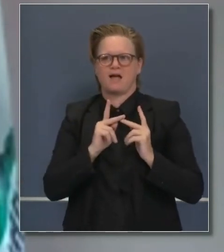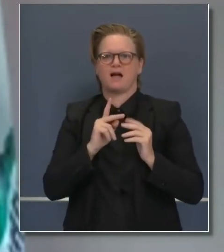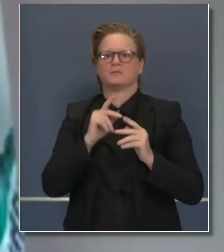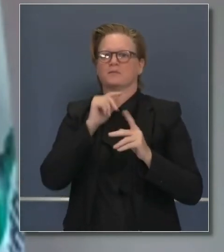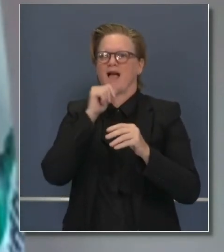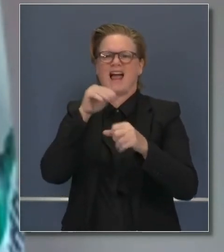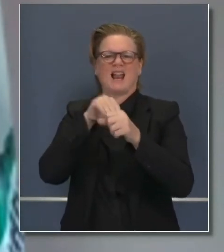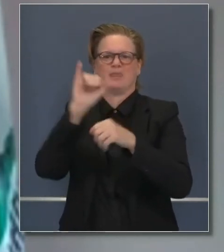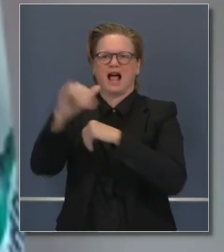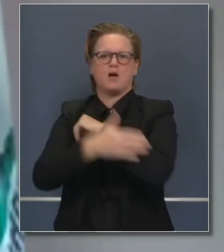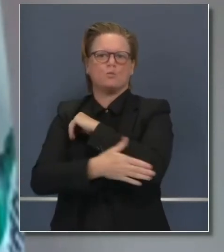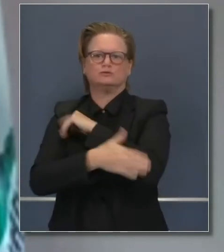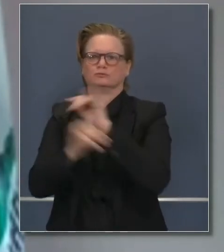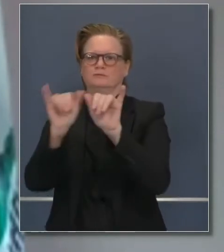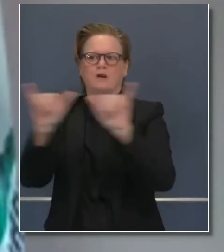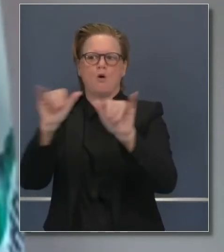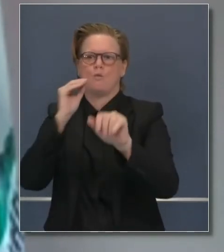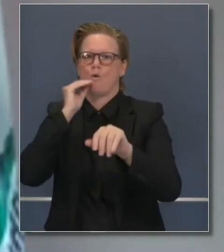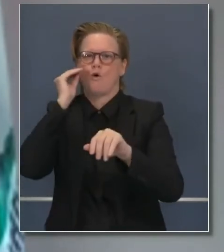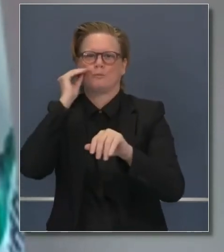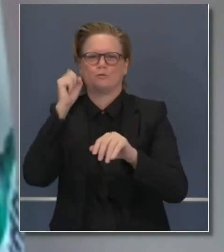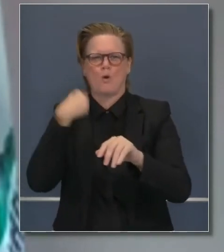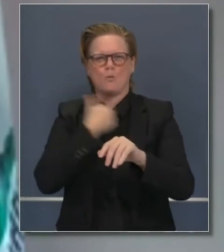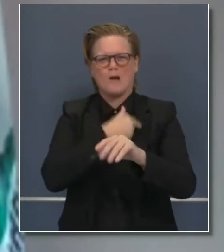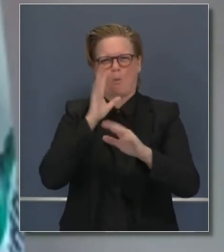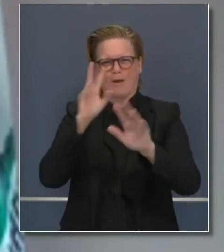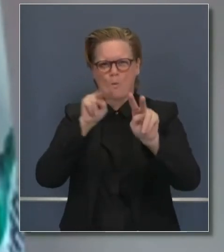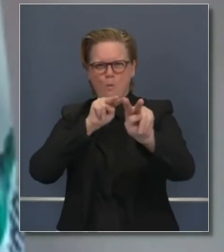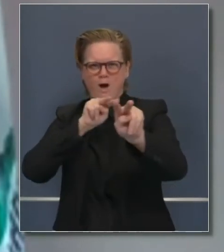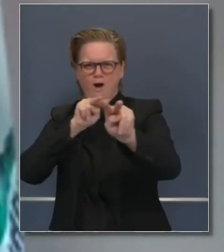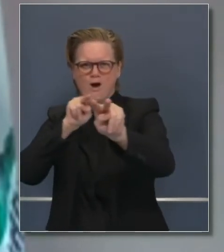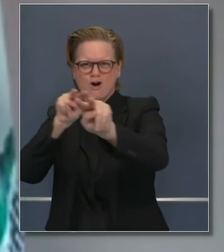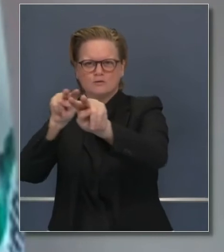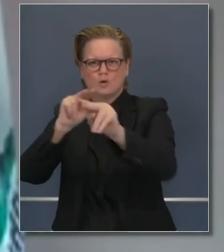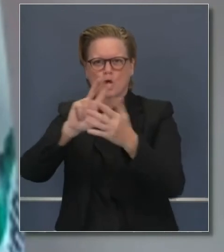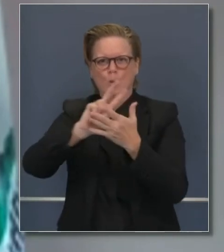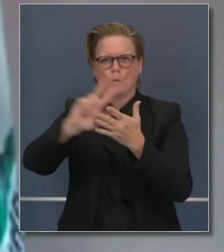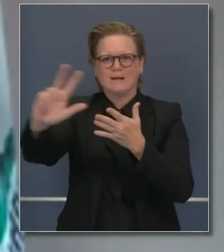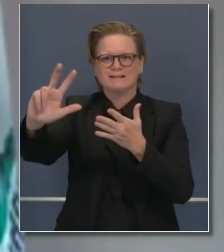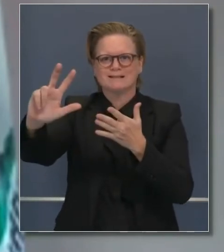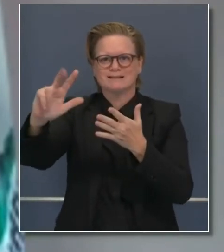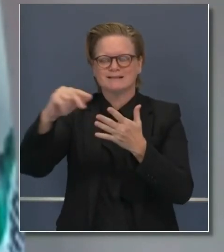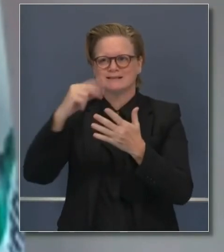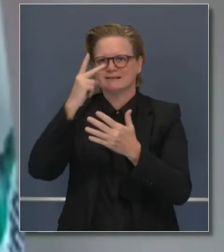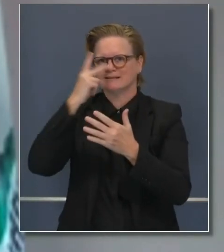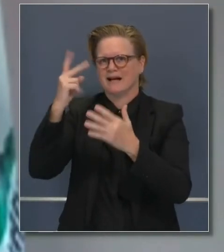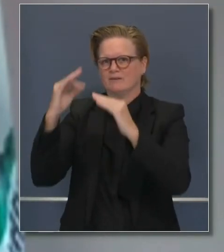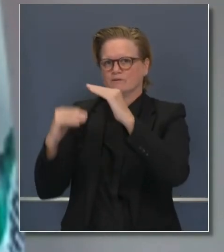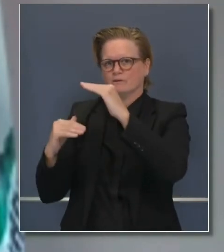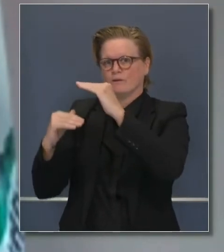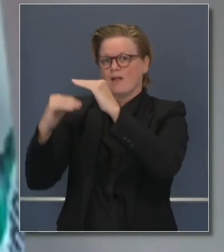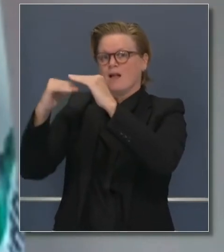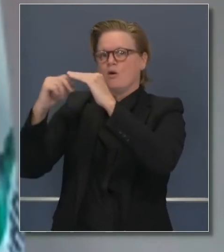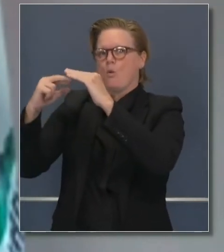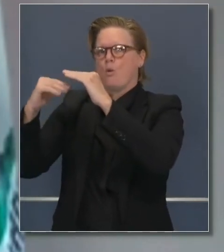might ask, why 4 weeks? Because we know that cases today will end up in the